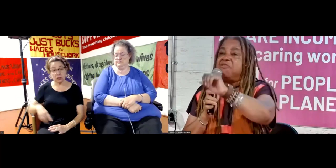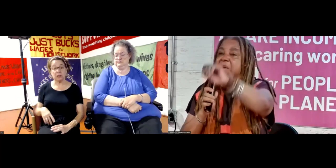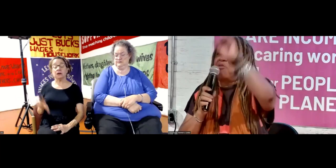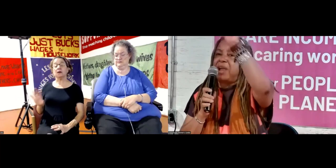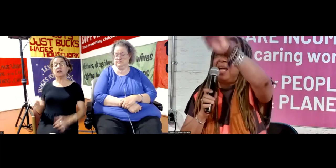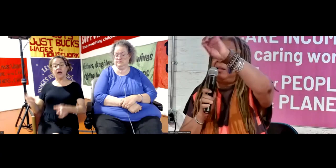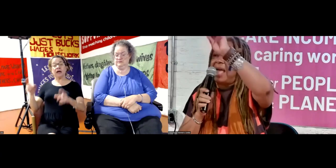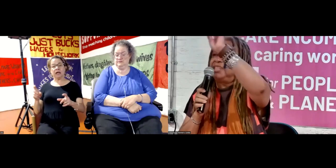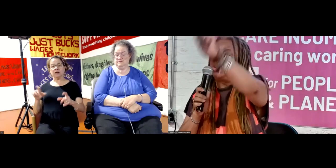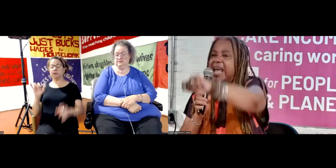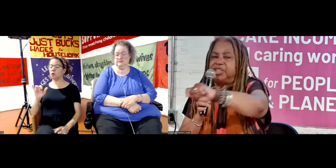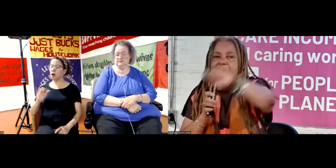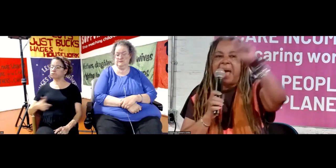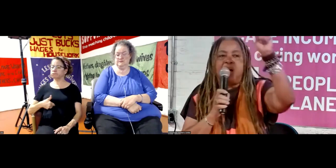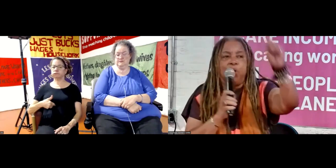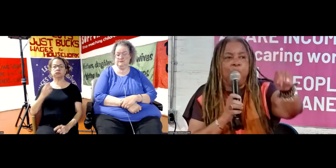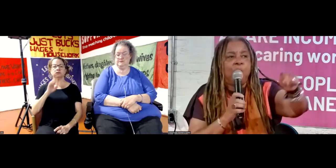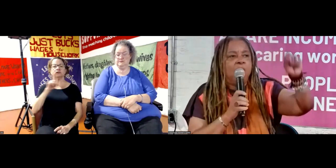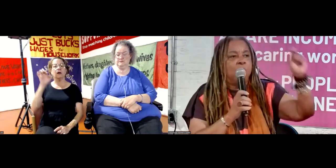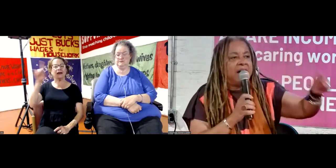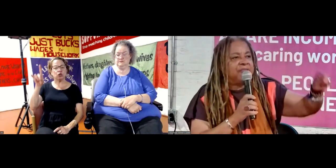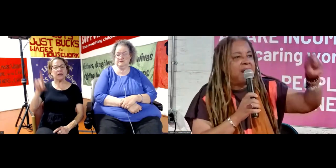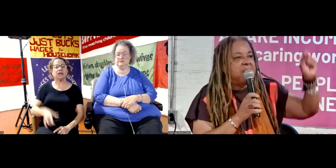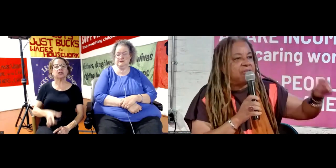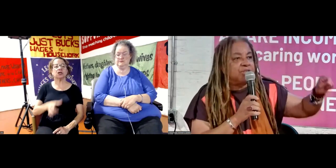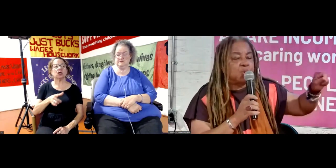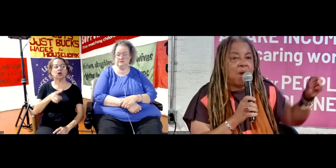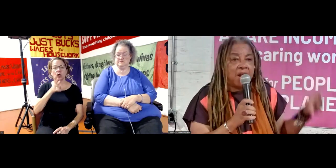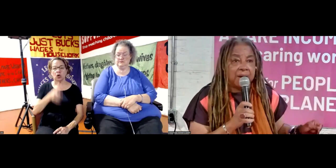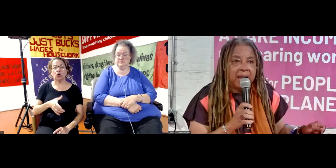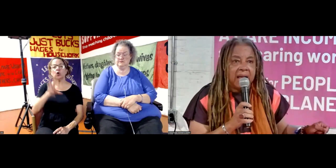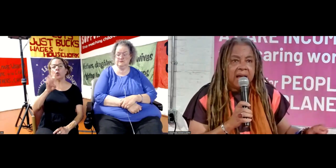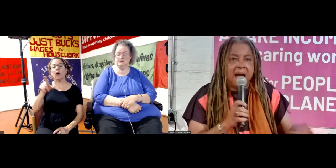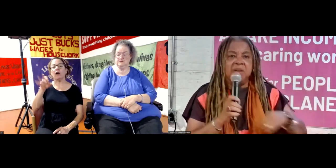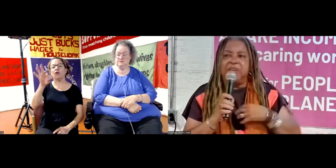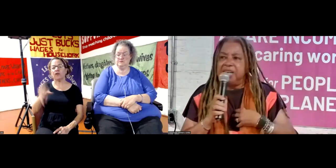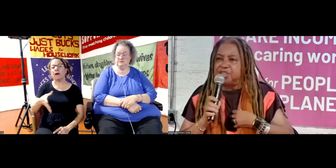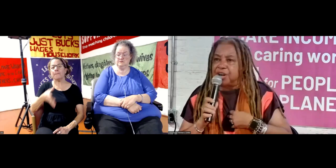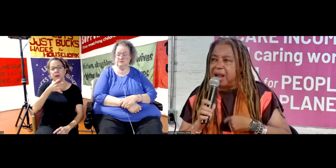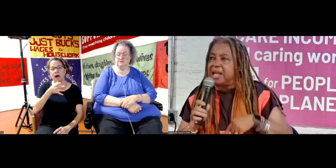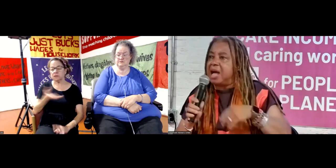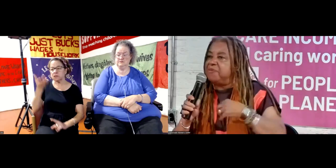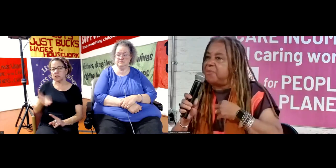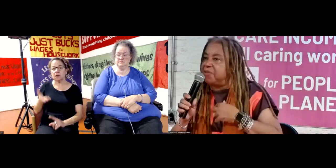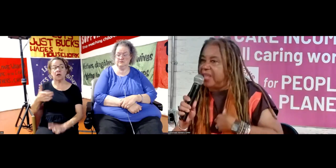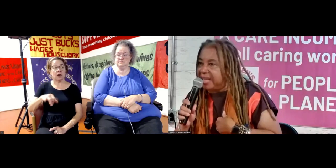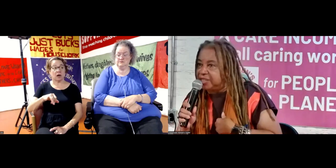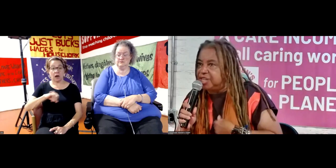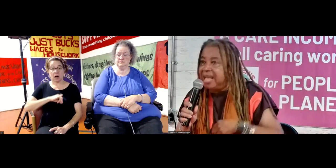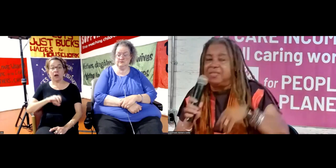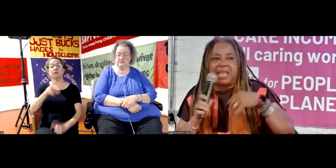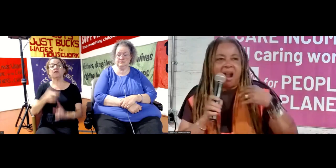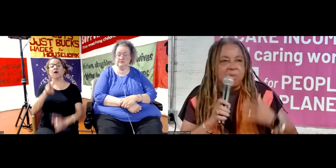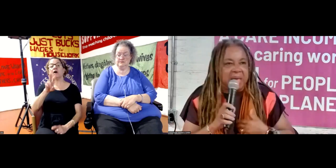that gave me a real education about who welfare mothers were. I'm a villager. I come from the